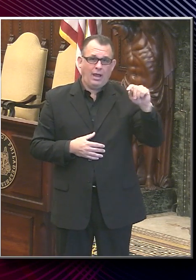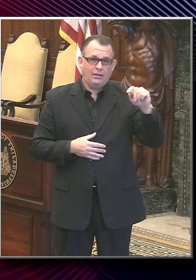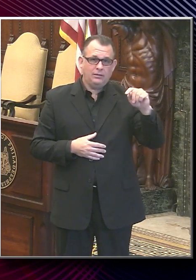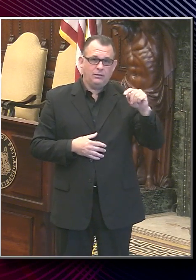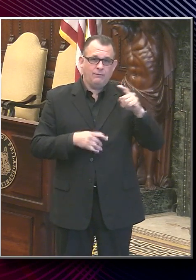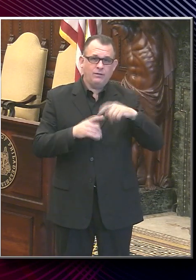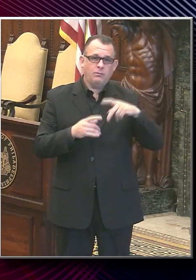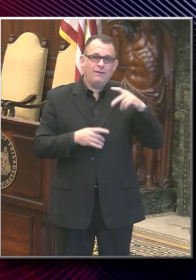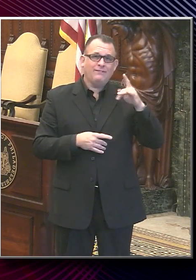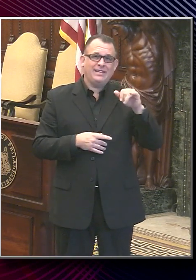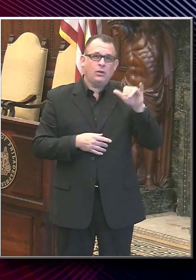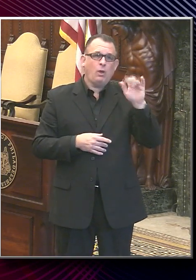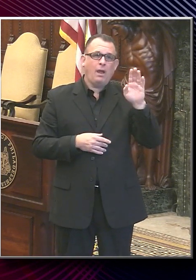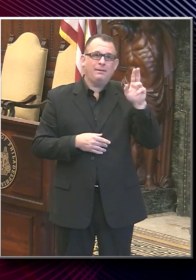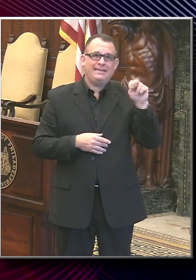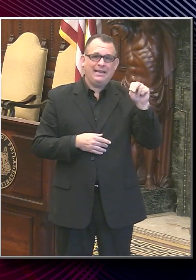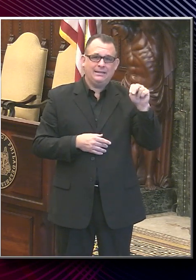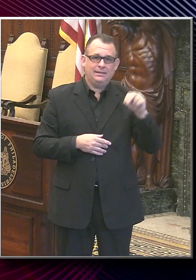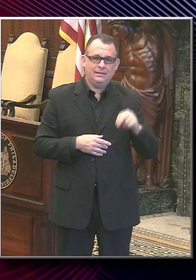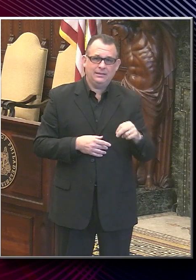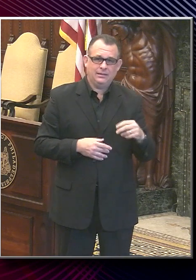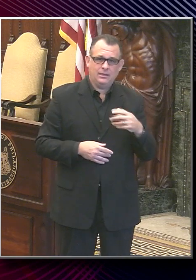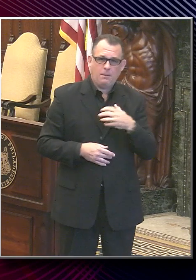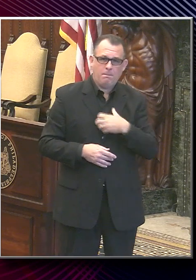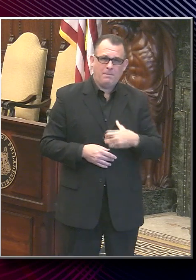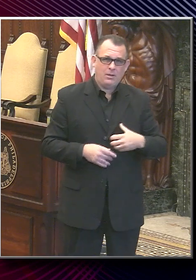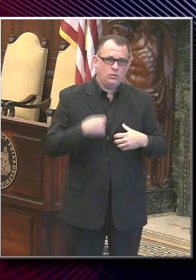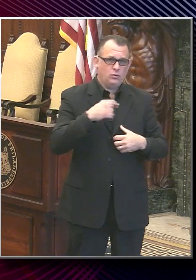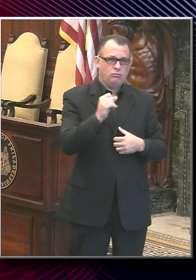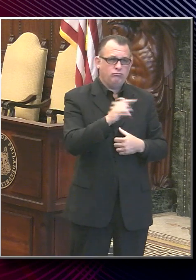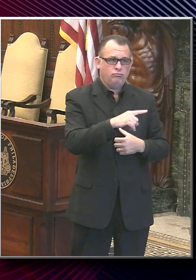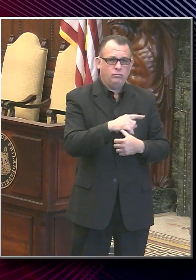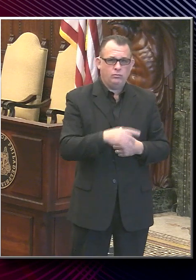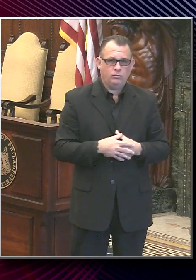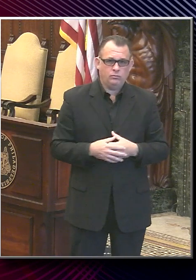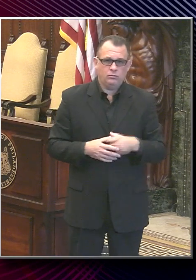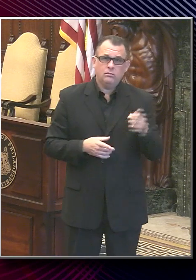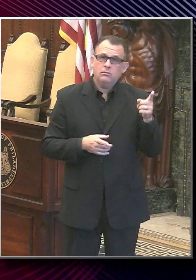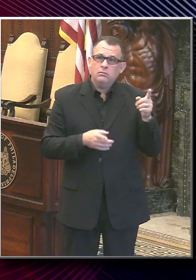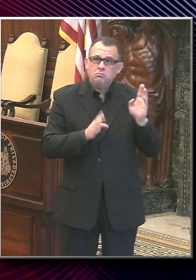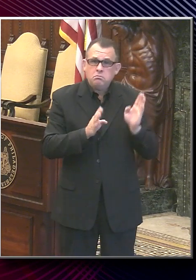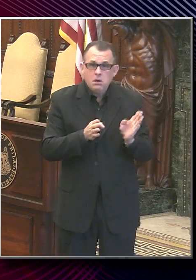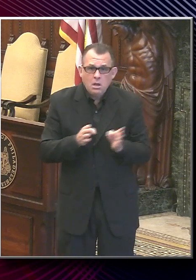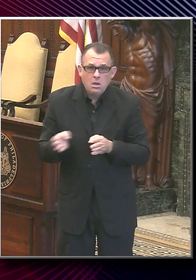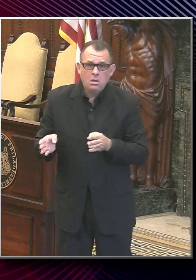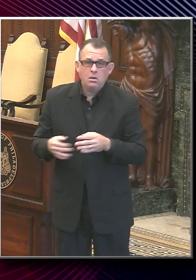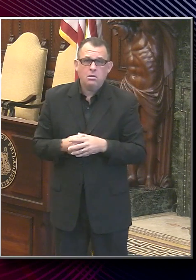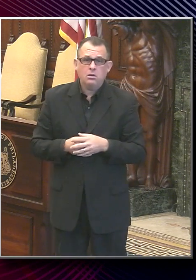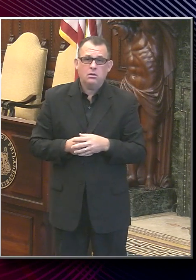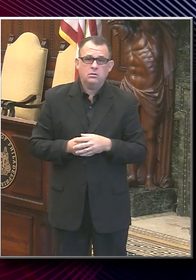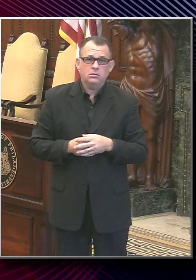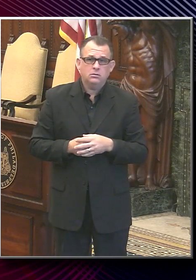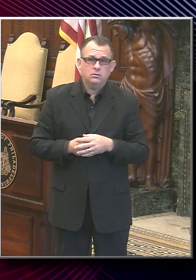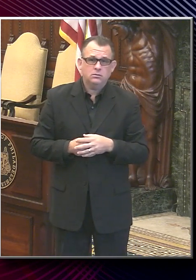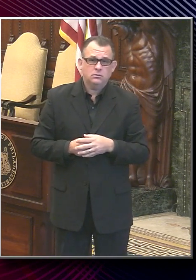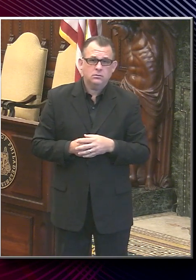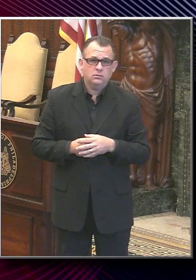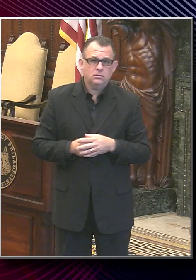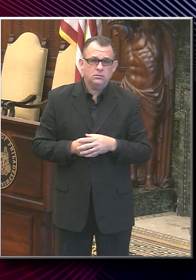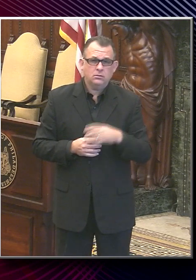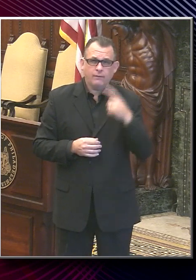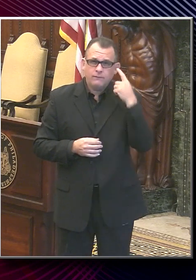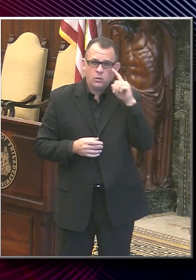for the mayor or Bryant. Is there a plan, or if there's not a plan, has there been discussion